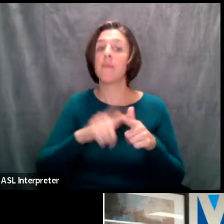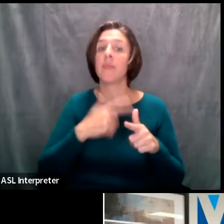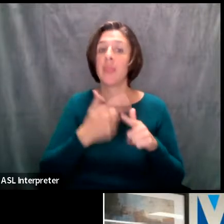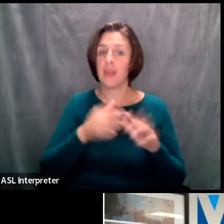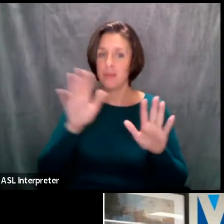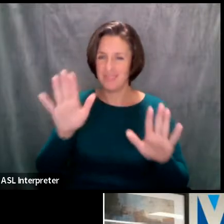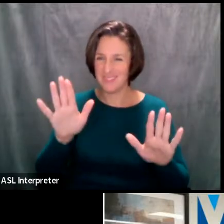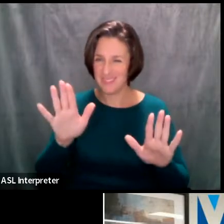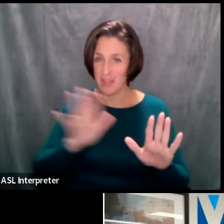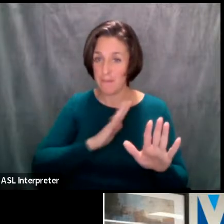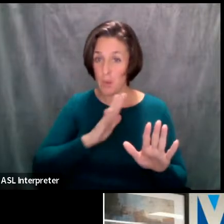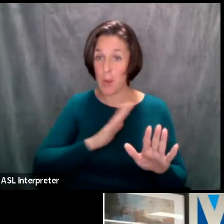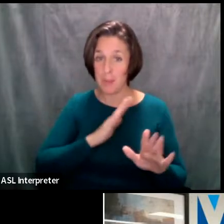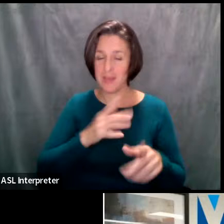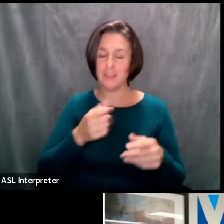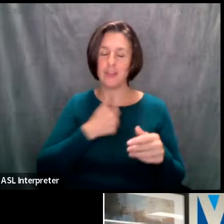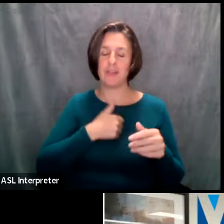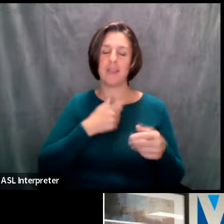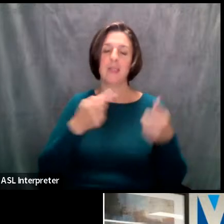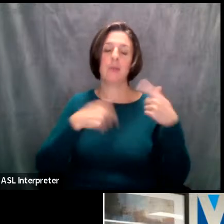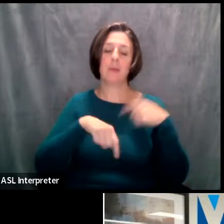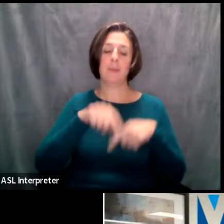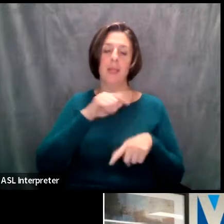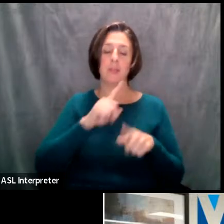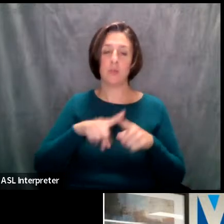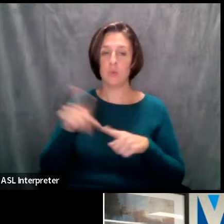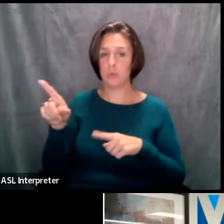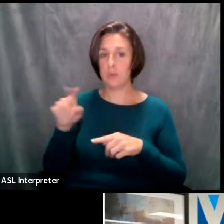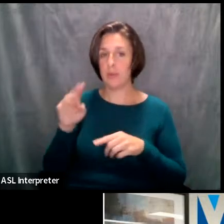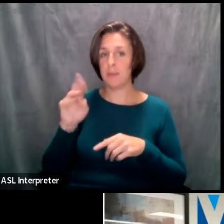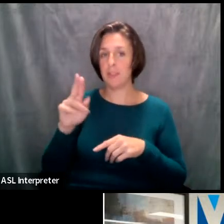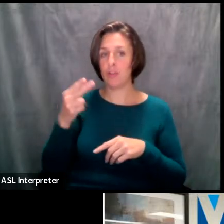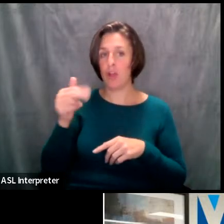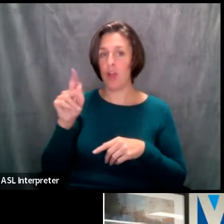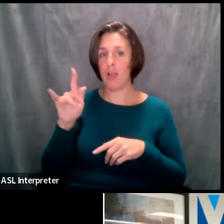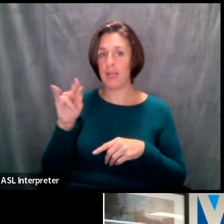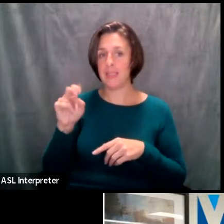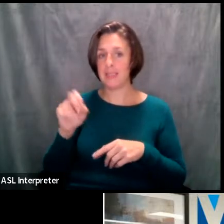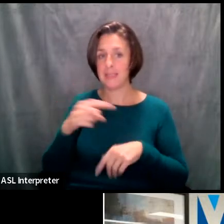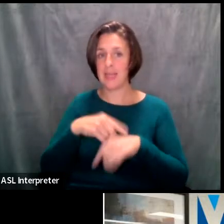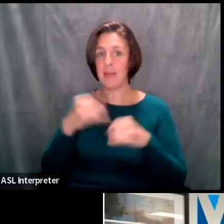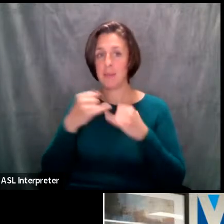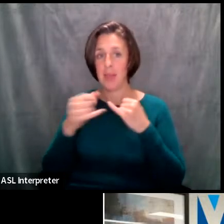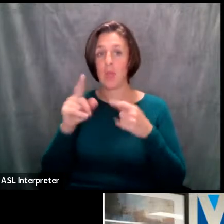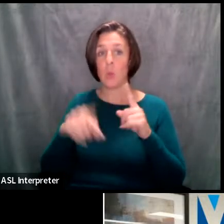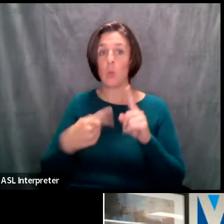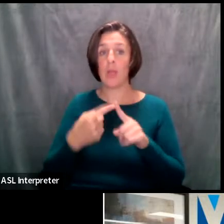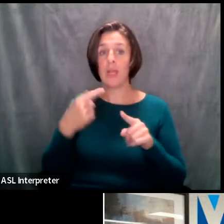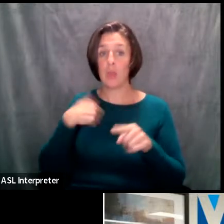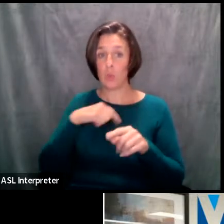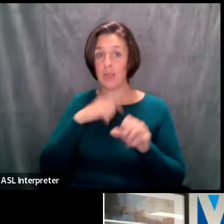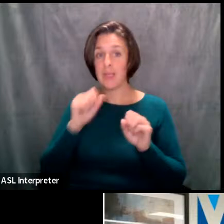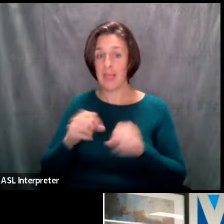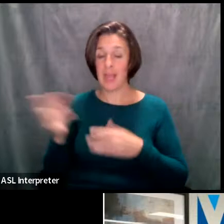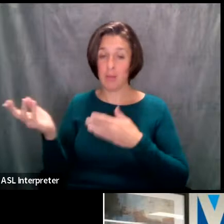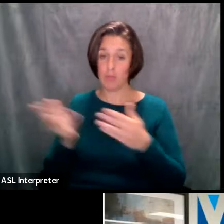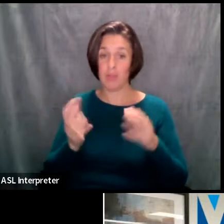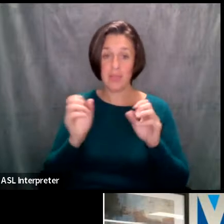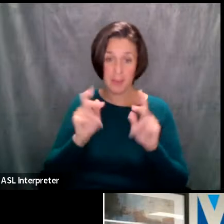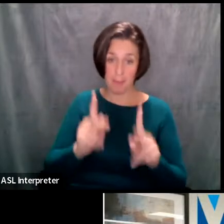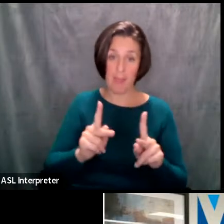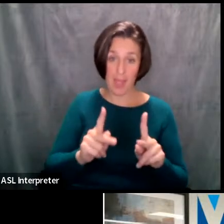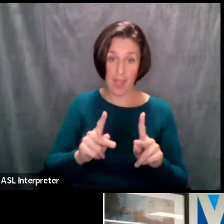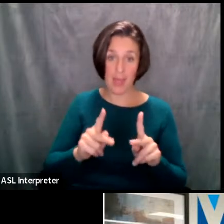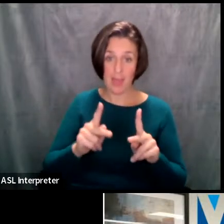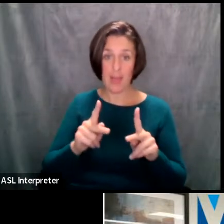sorry, going back to Mr. Hawkins' timeline, when we're able to bring back those elevations, it would be